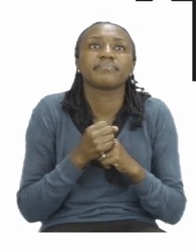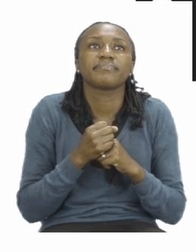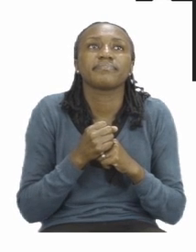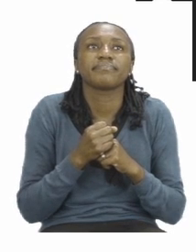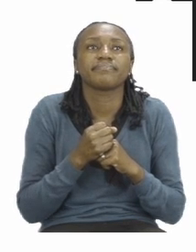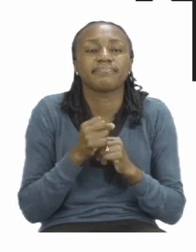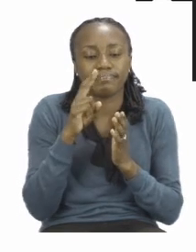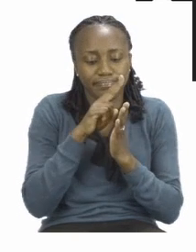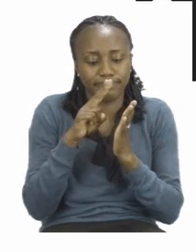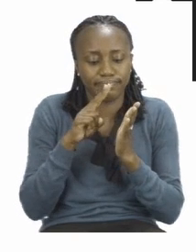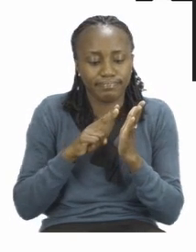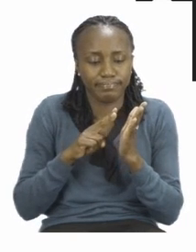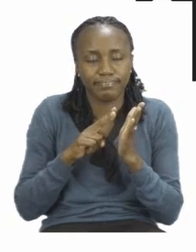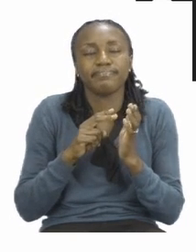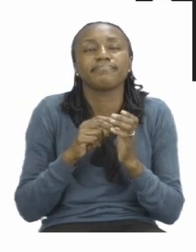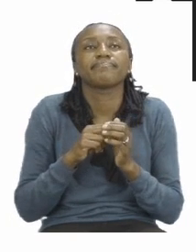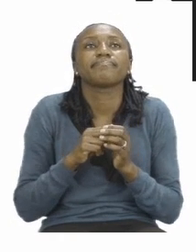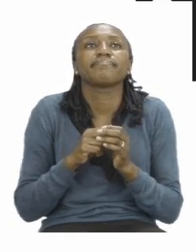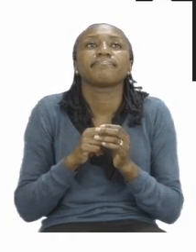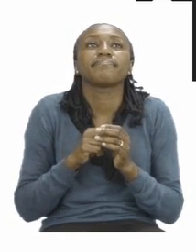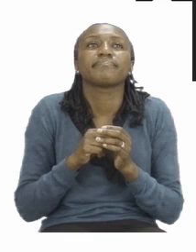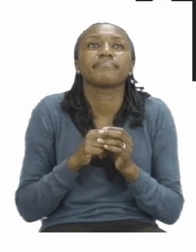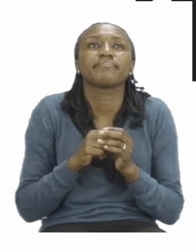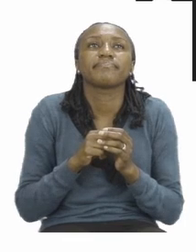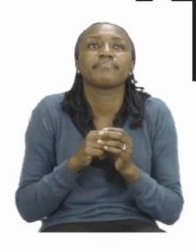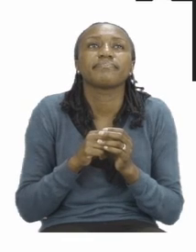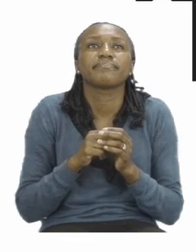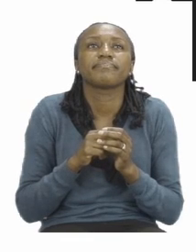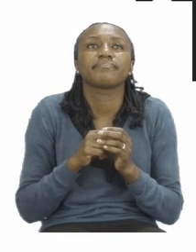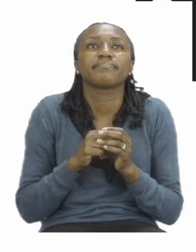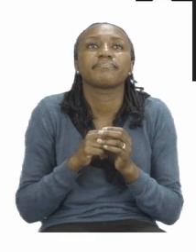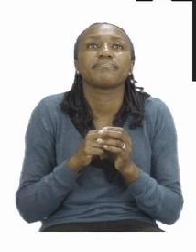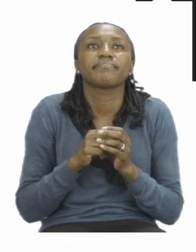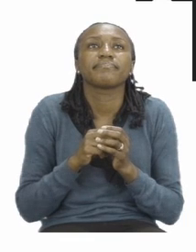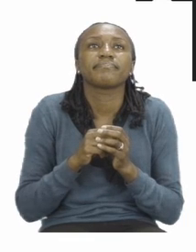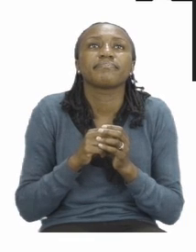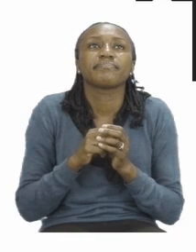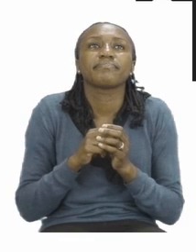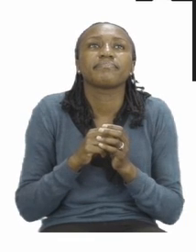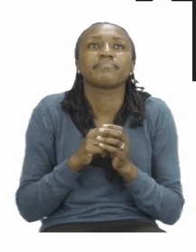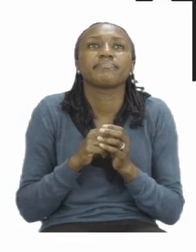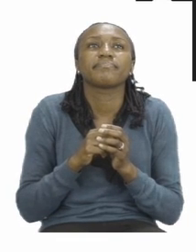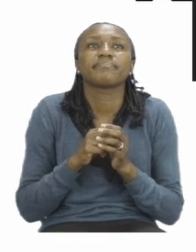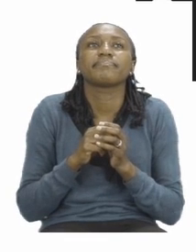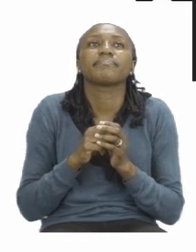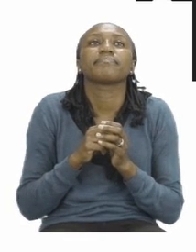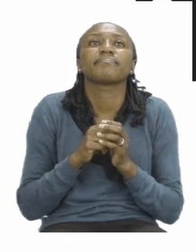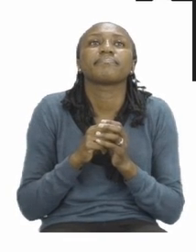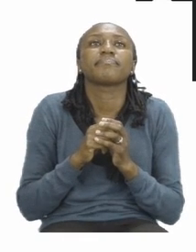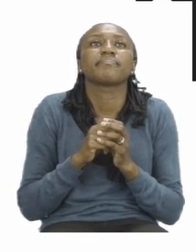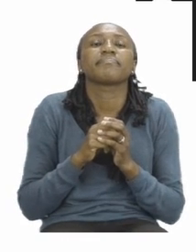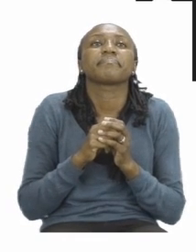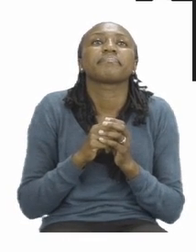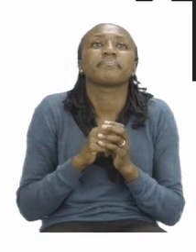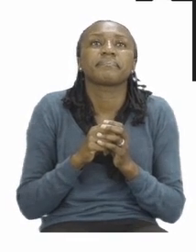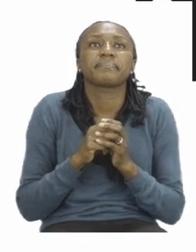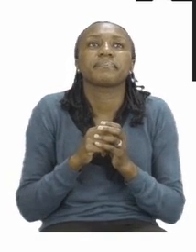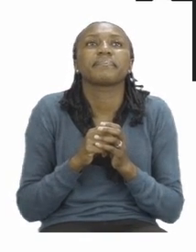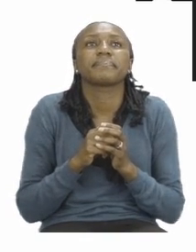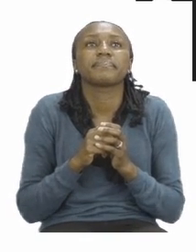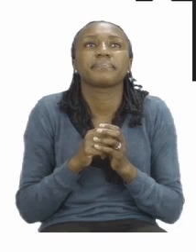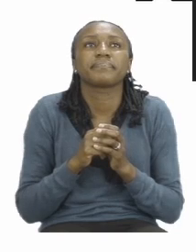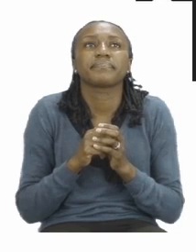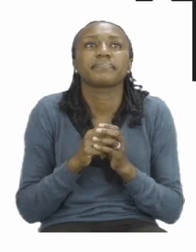read it 2 times. The first time is to understand what it's all about. Then the second time is to get